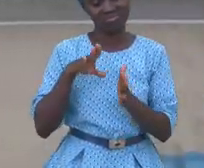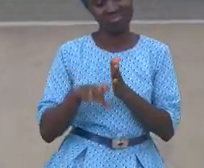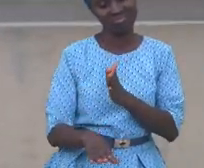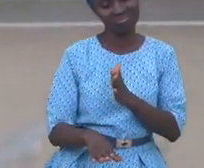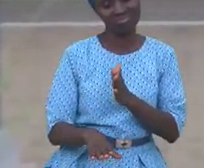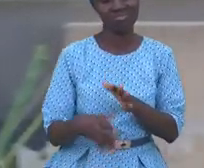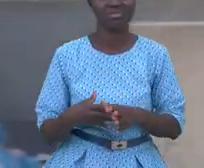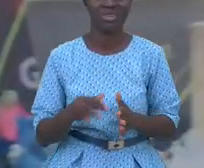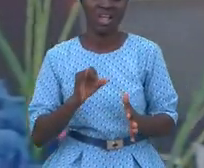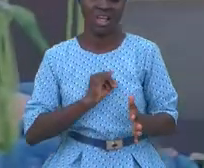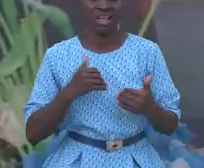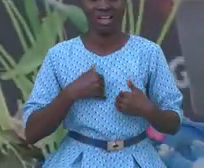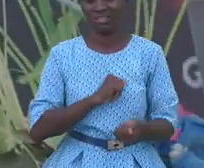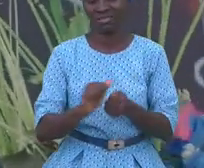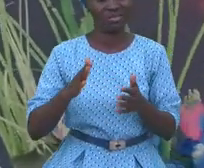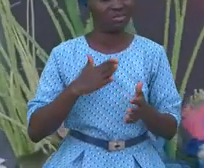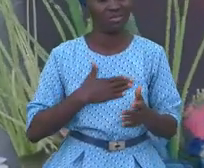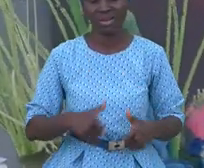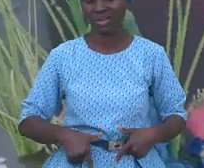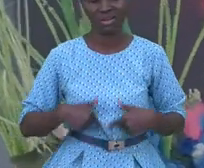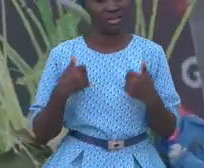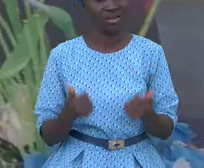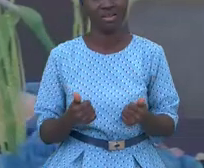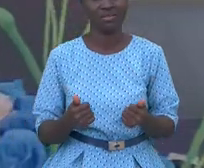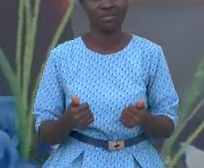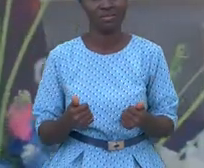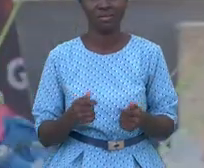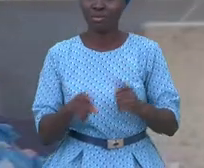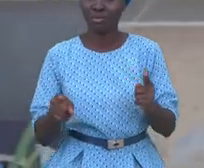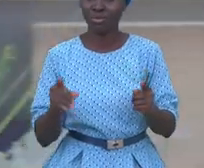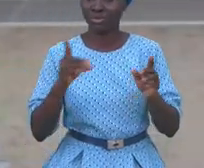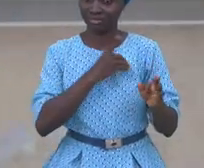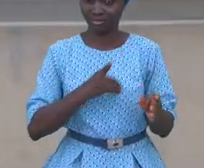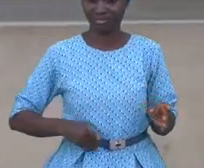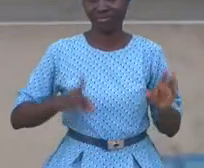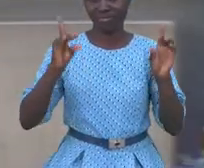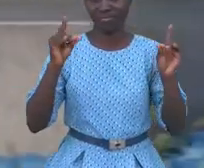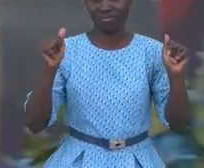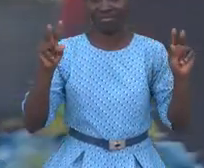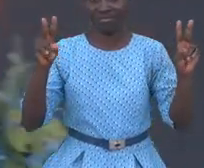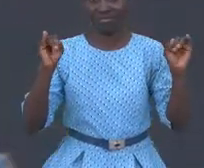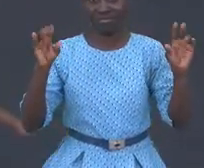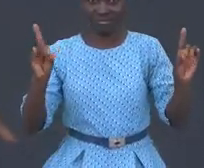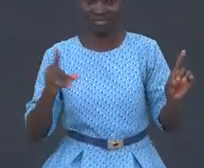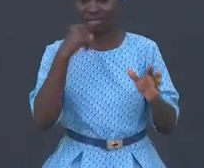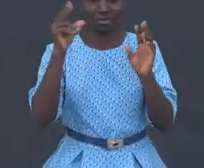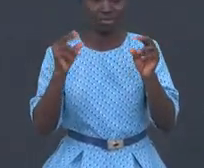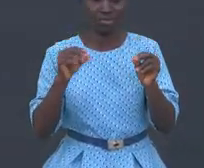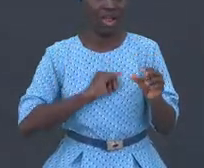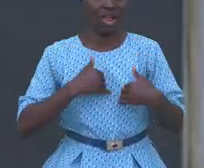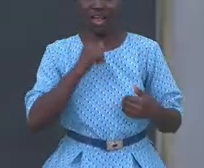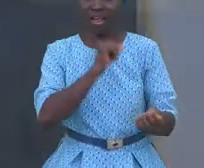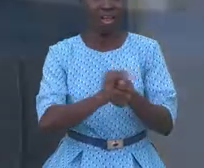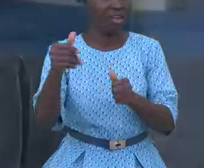I've spoiled everything. David said no. I've not spoiled everything. Now, I'm going to come back.